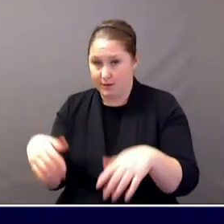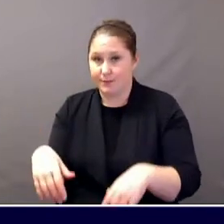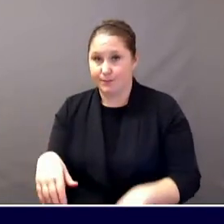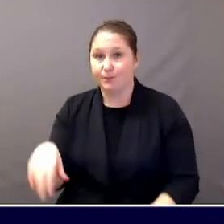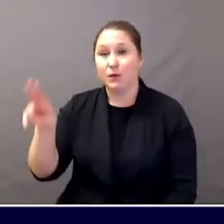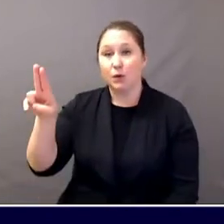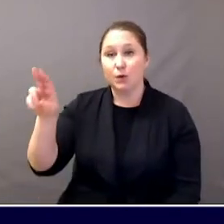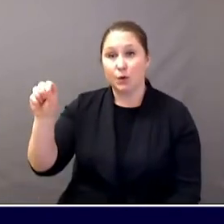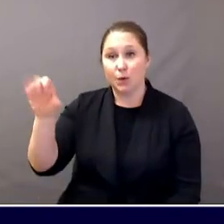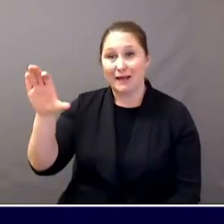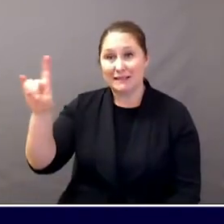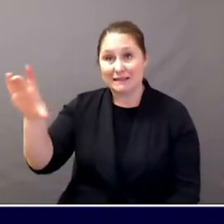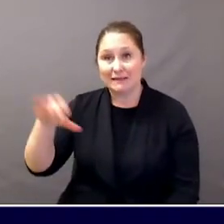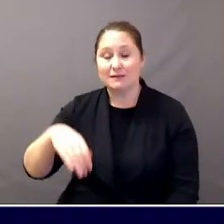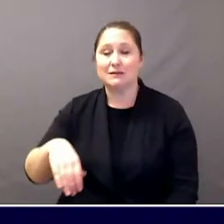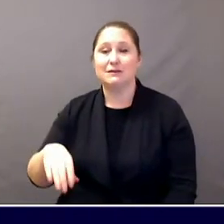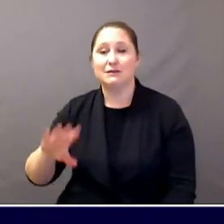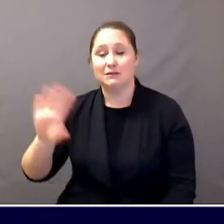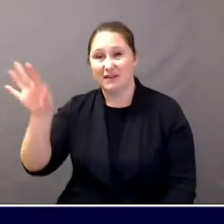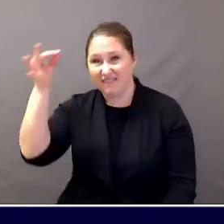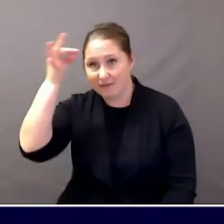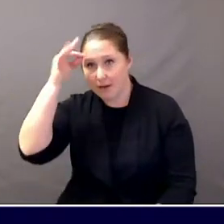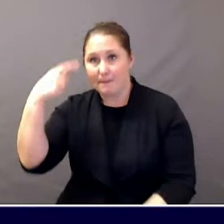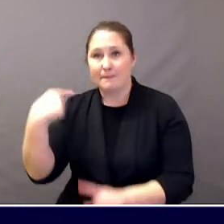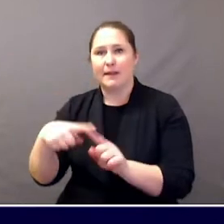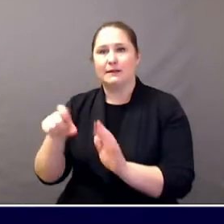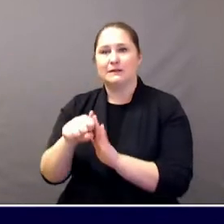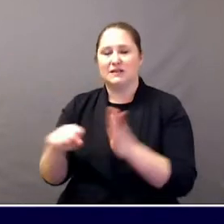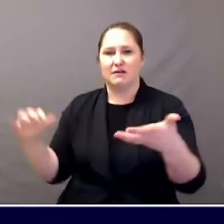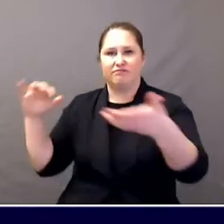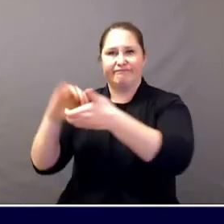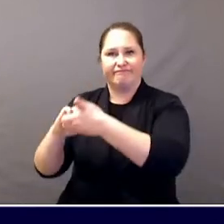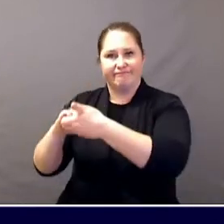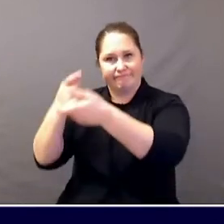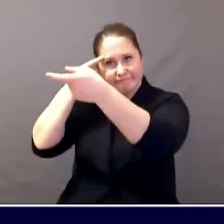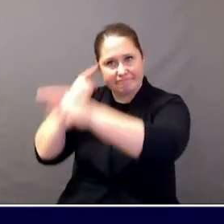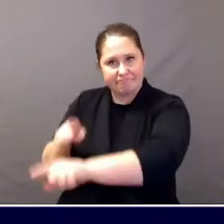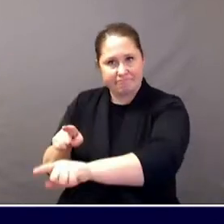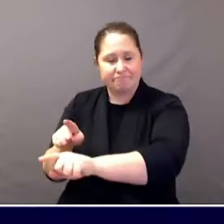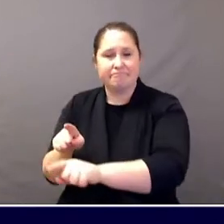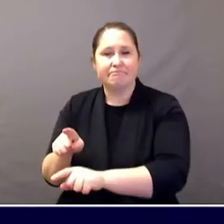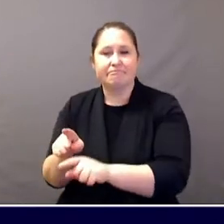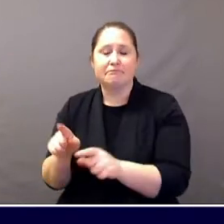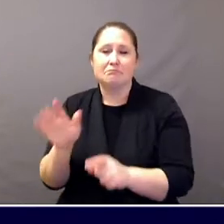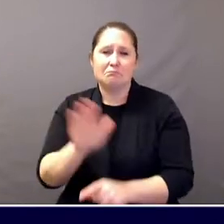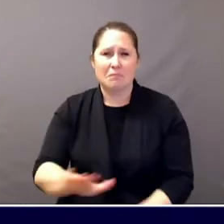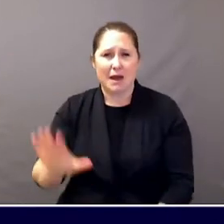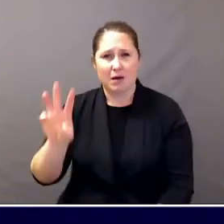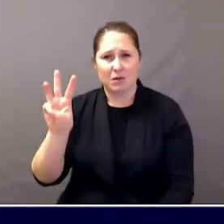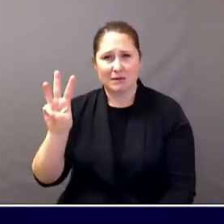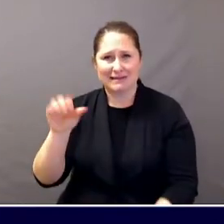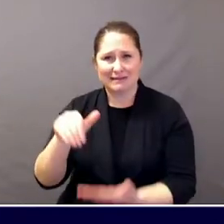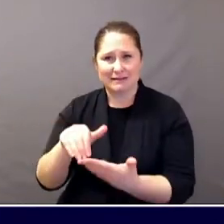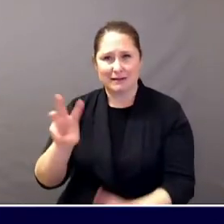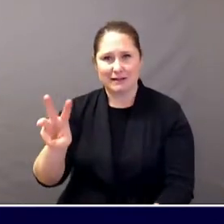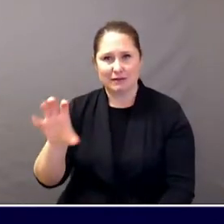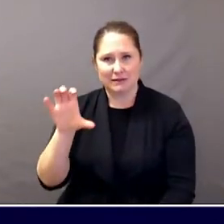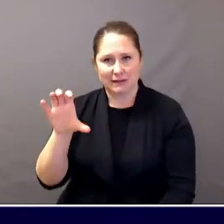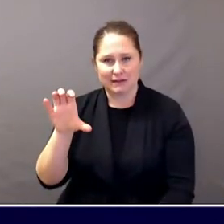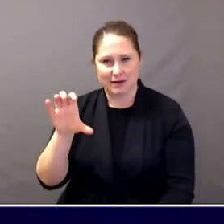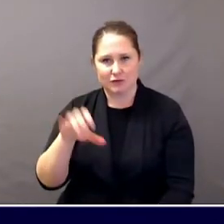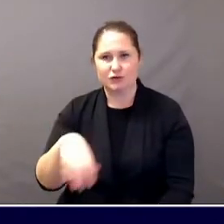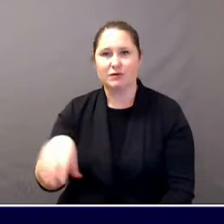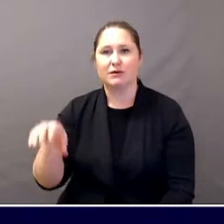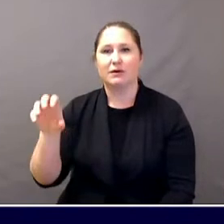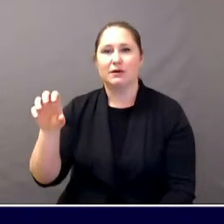sites themselves. The breakdown of that is roughly about 6,600 among skilled nursing residents